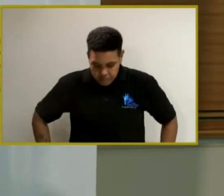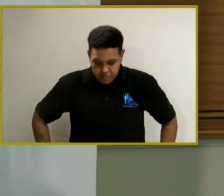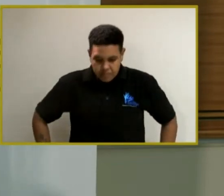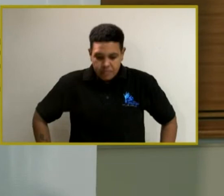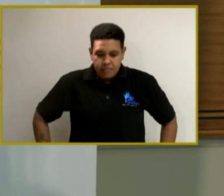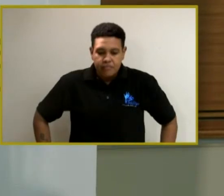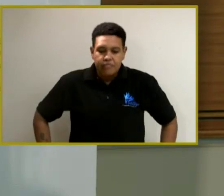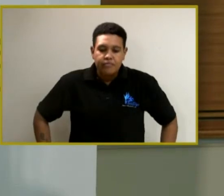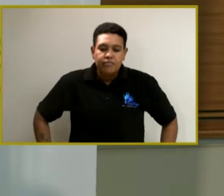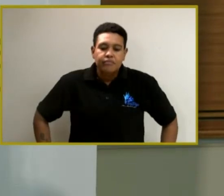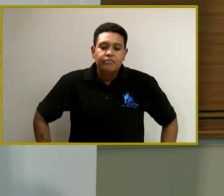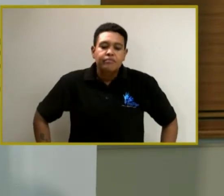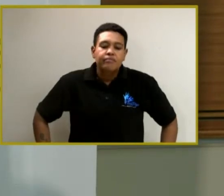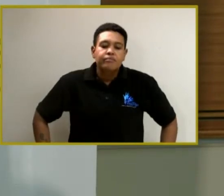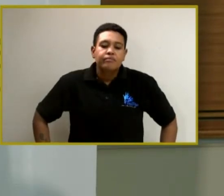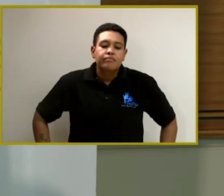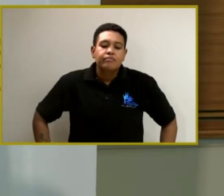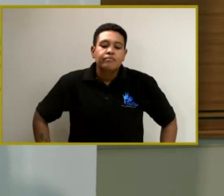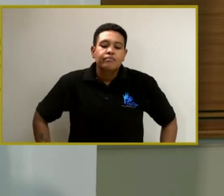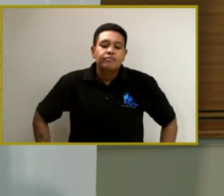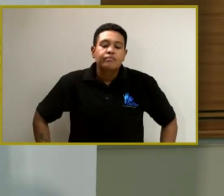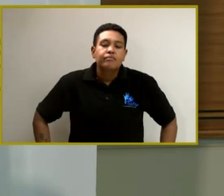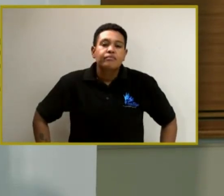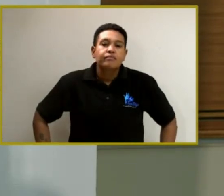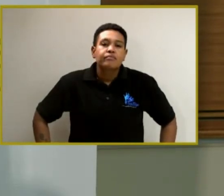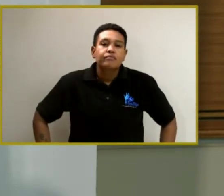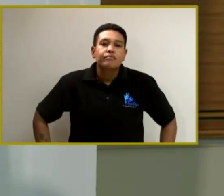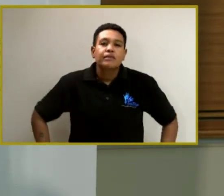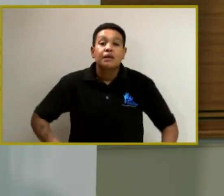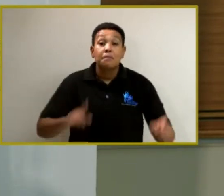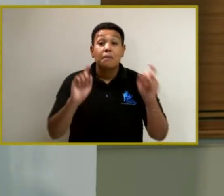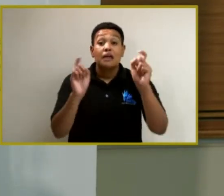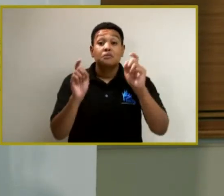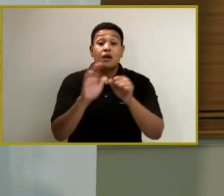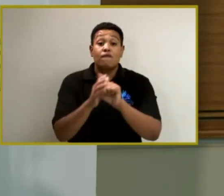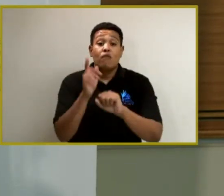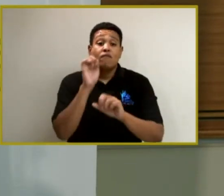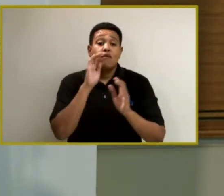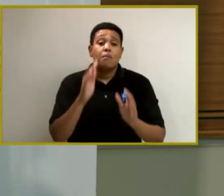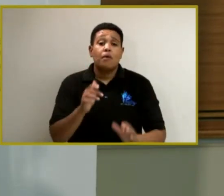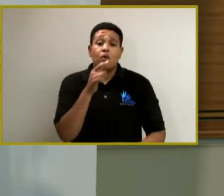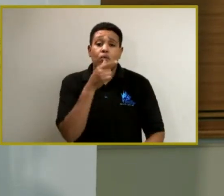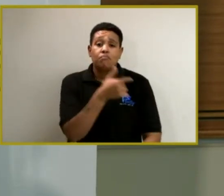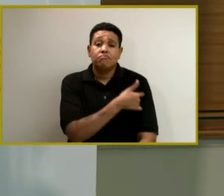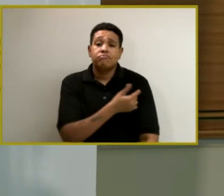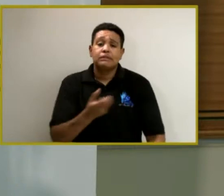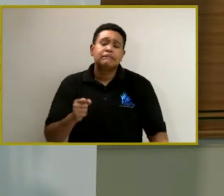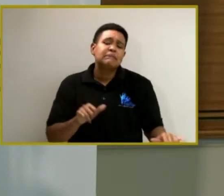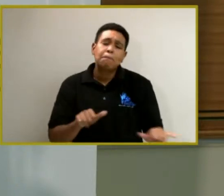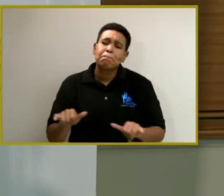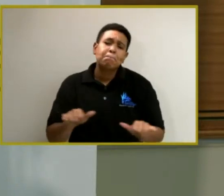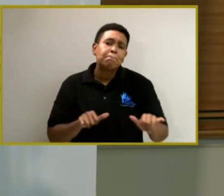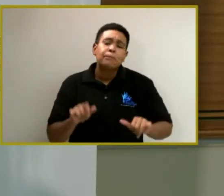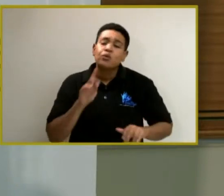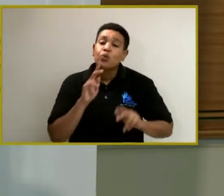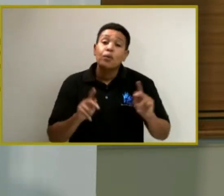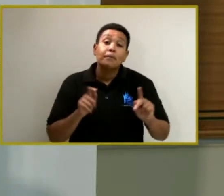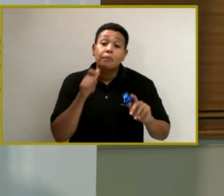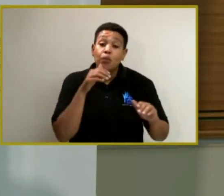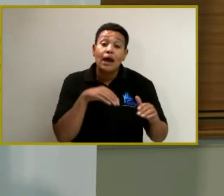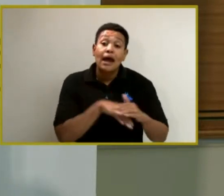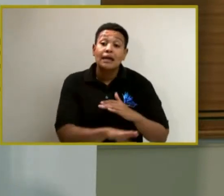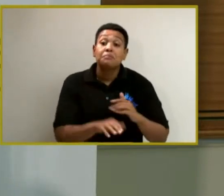vaccinated individual, the management is the same for COVID. So persons that are